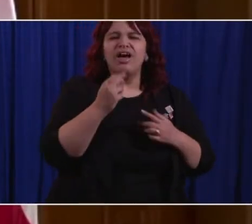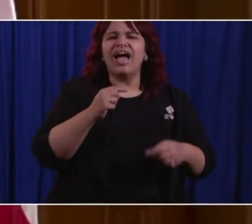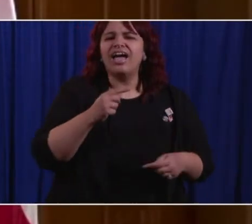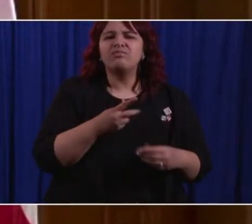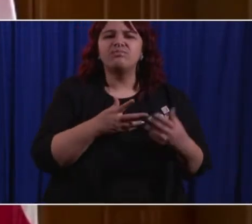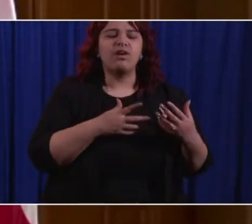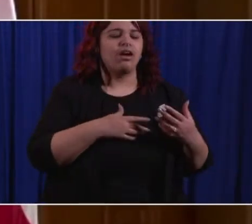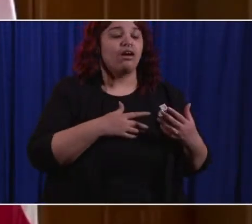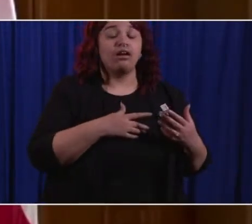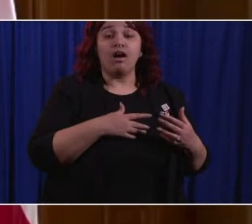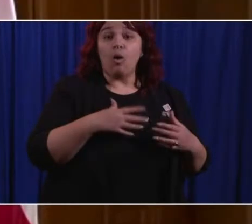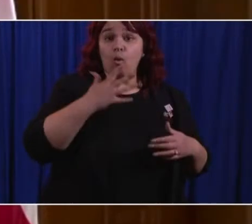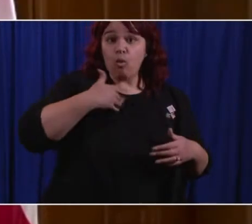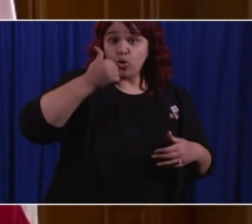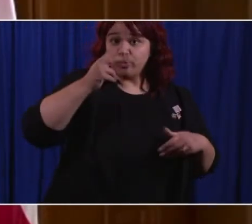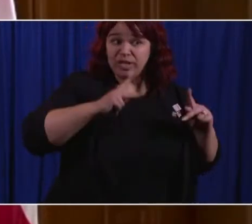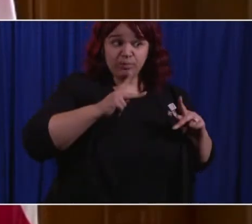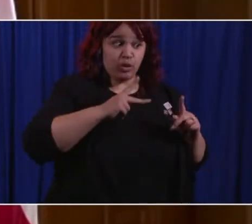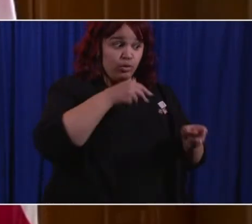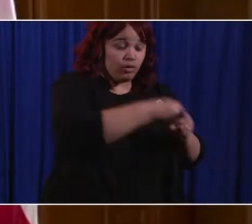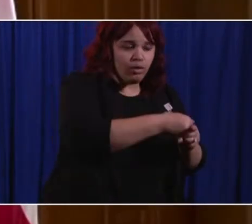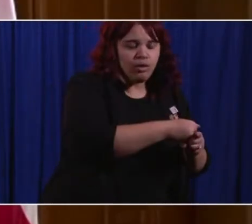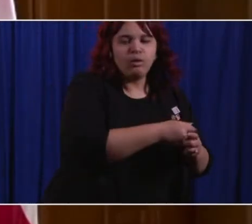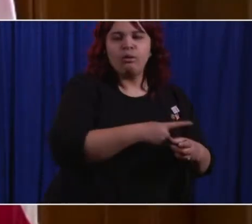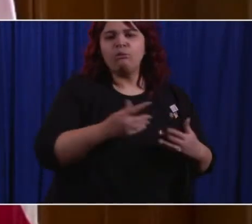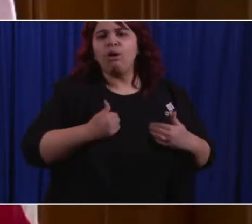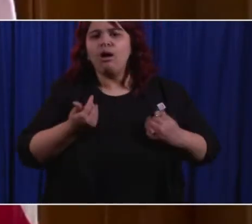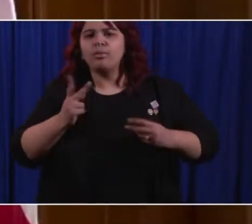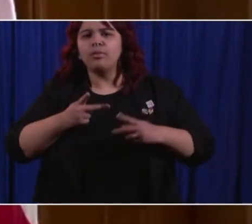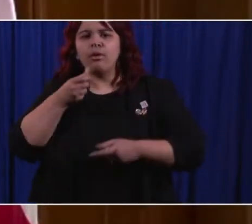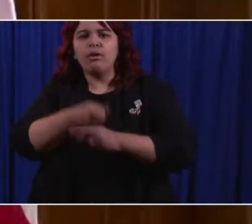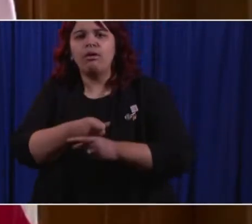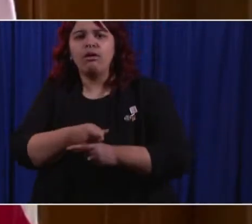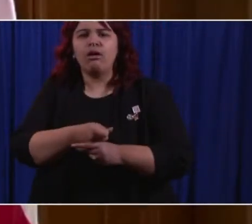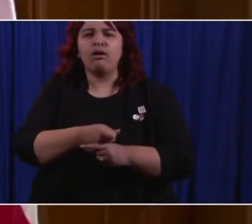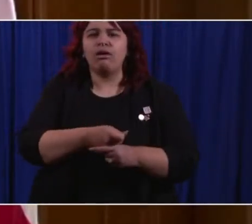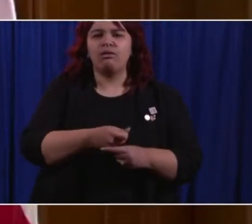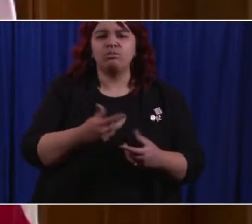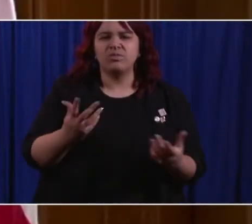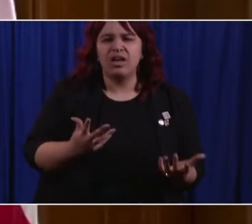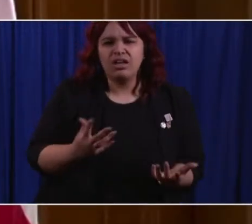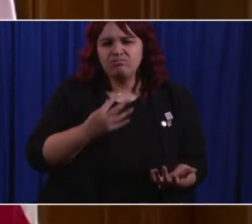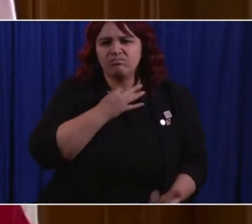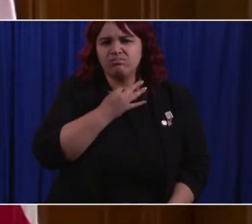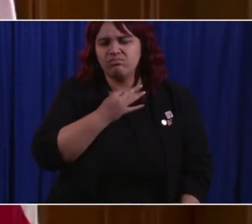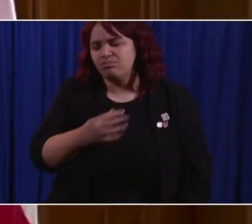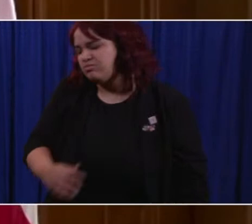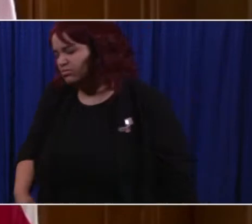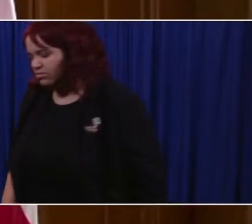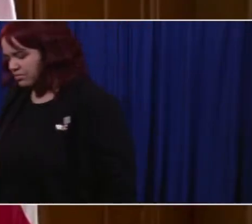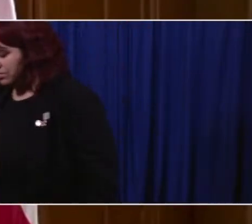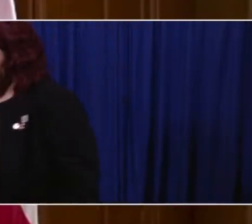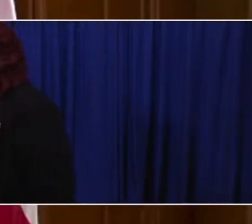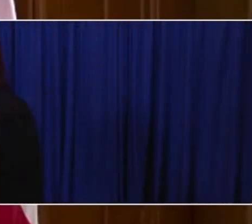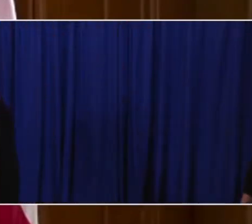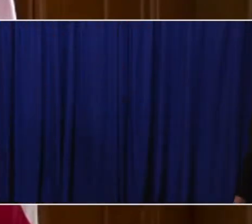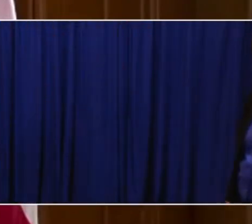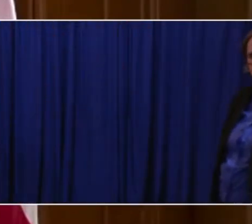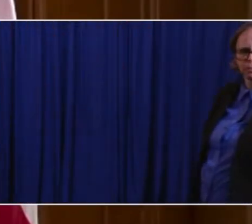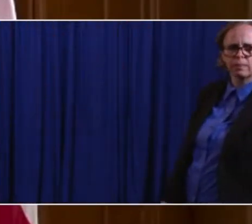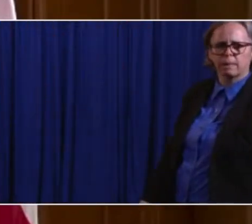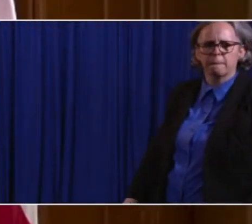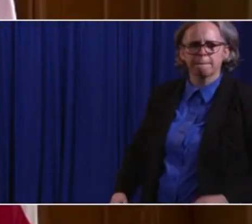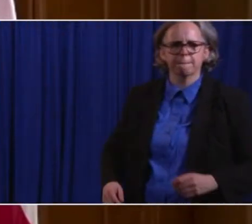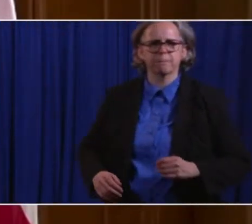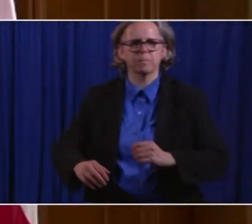that is different than what happened in the fall? Yeah, I'll let Dr. Vanderhoff answer, but just to make a observation based